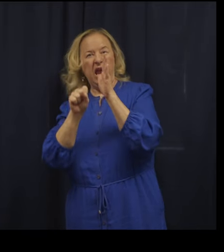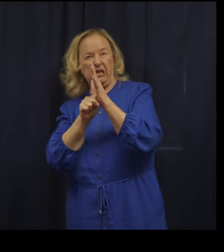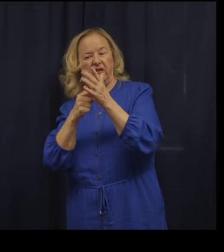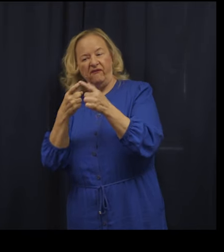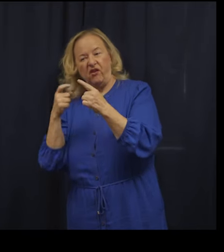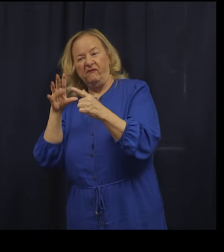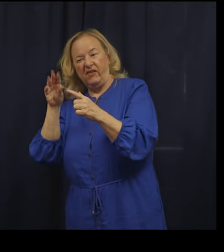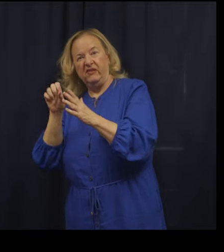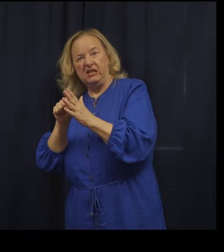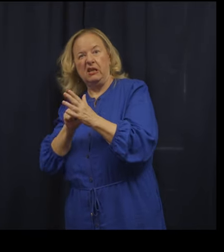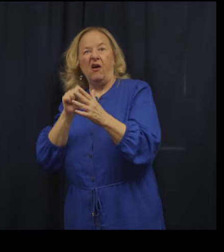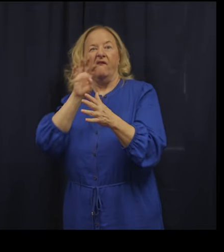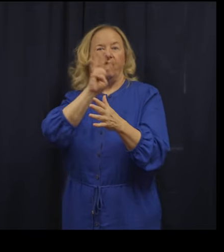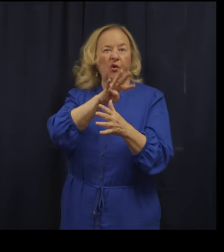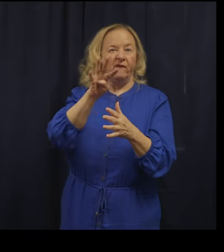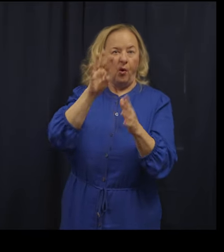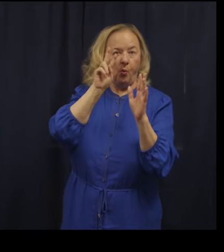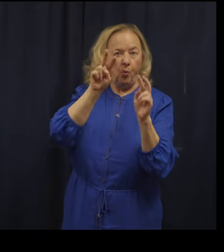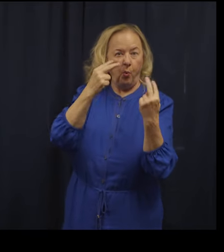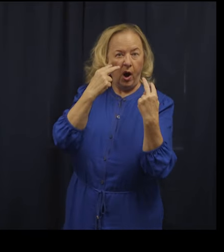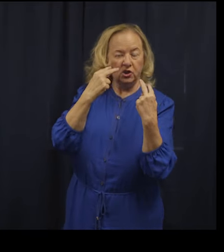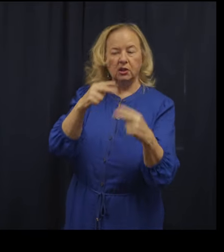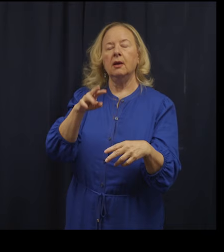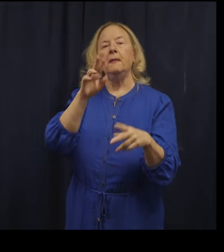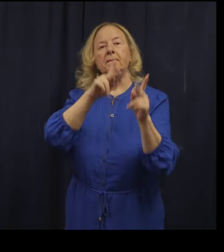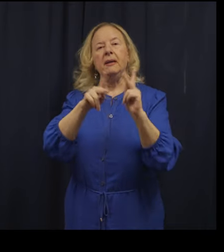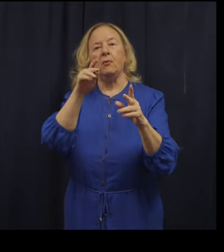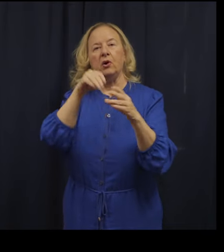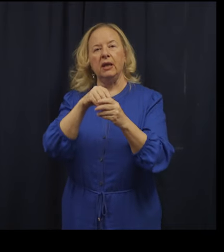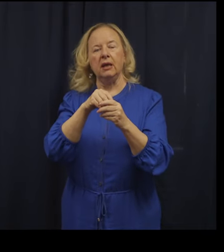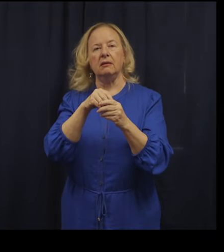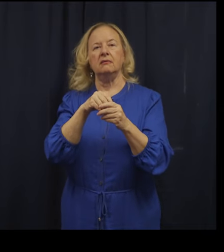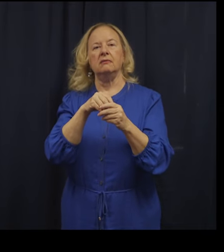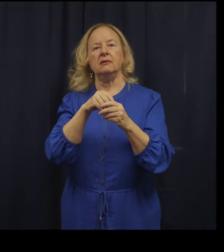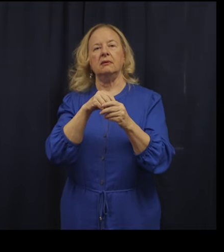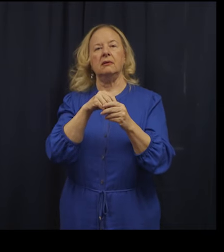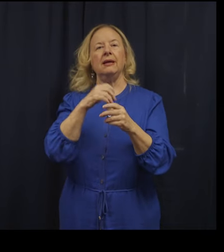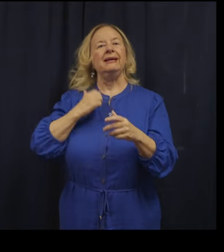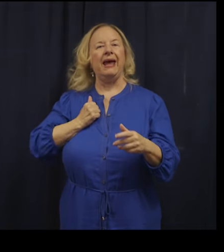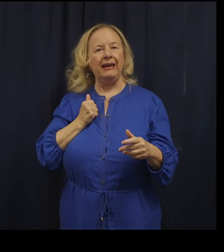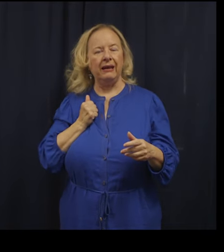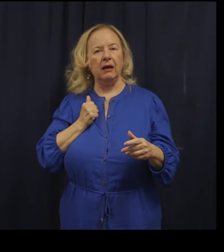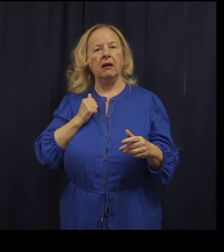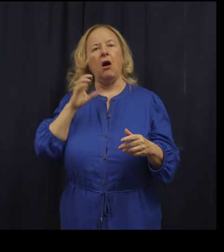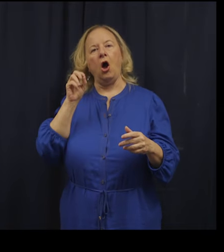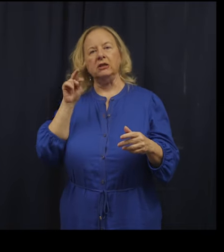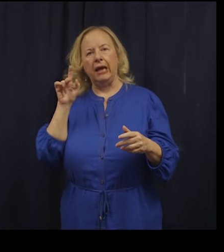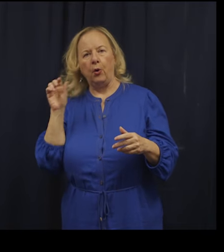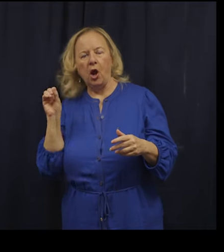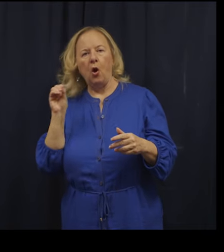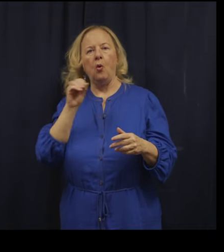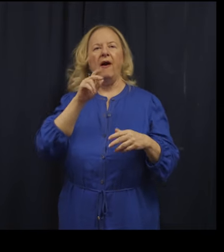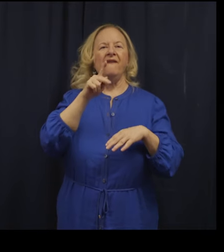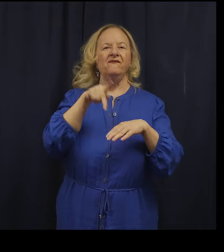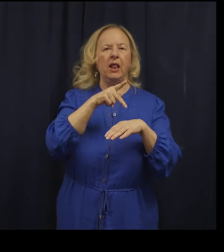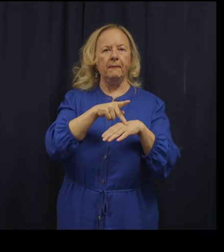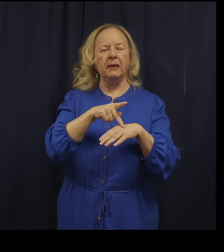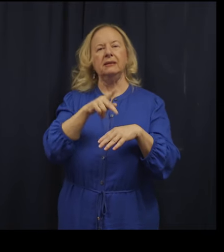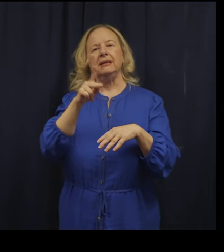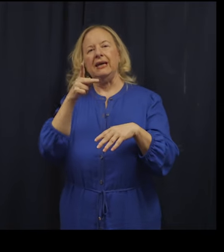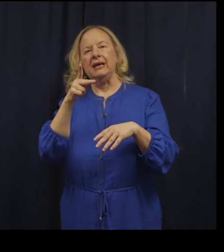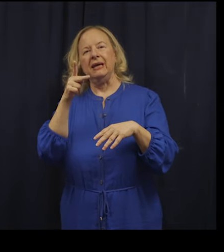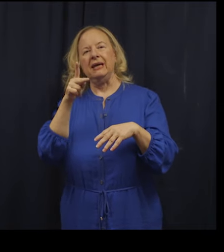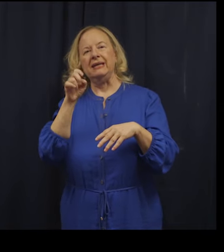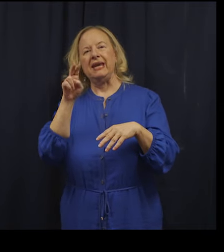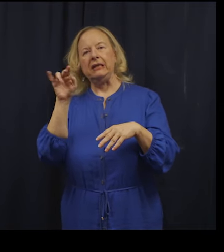Yay. But get a load of this. We have people in Canada, Ontario, the Philippines,